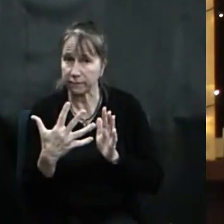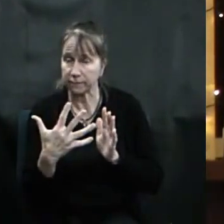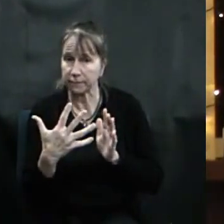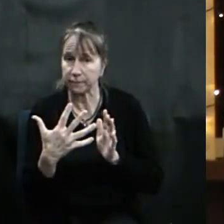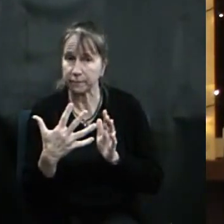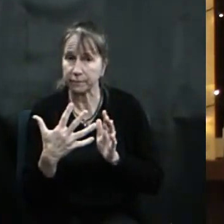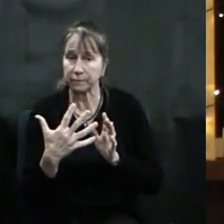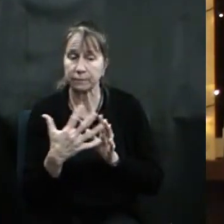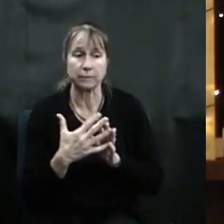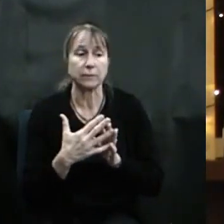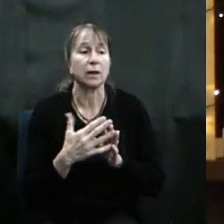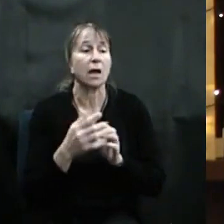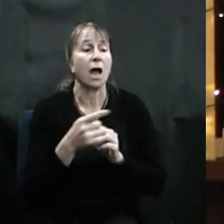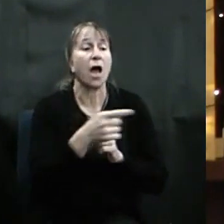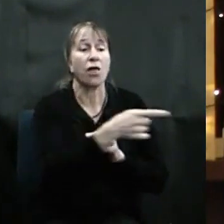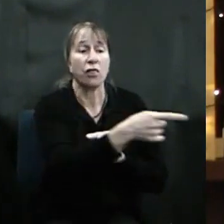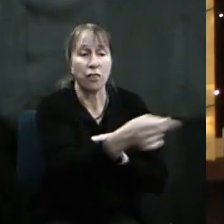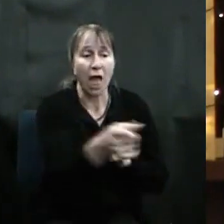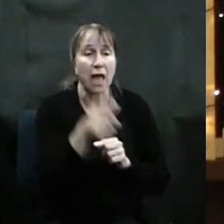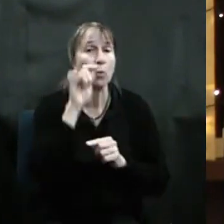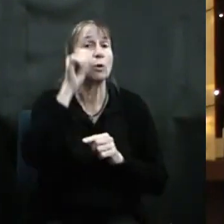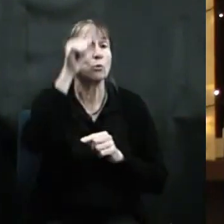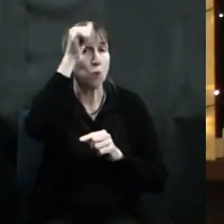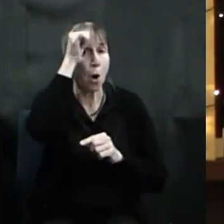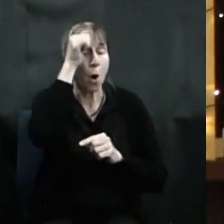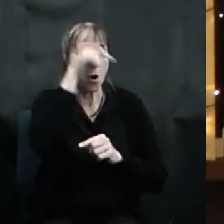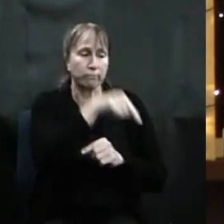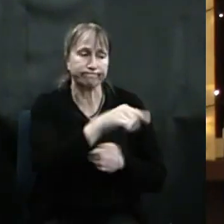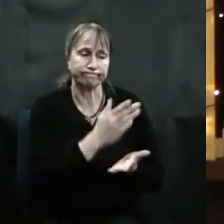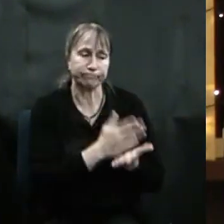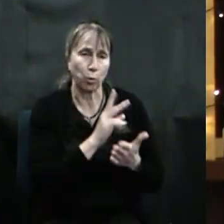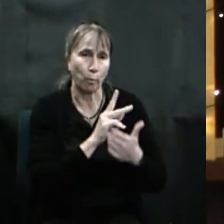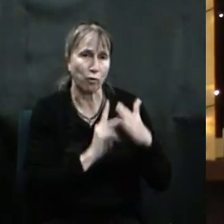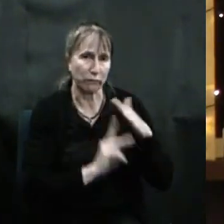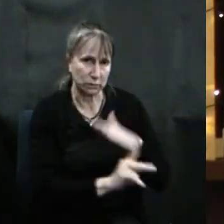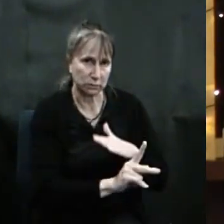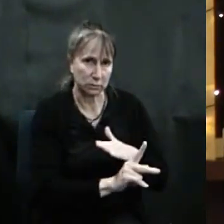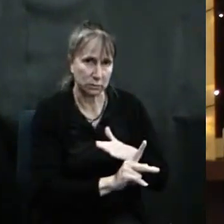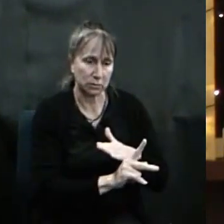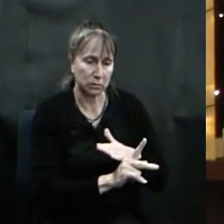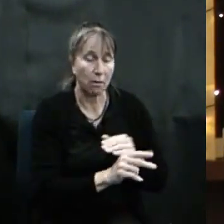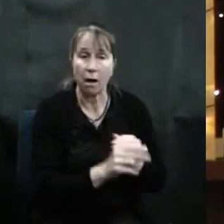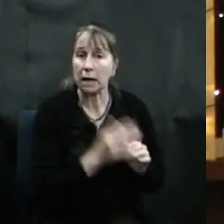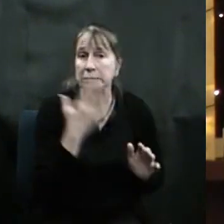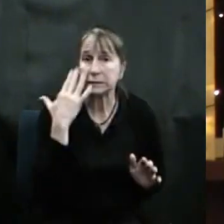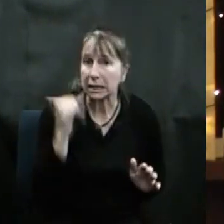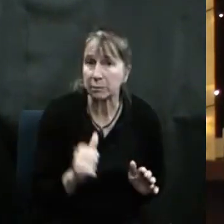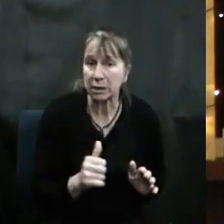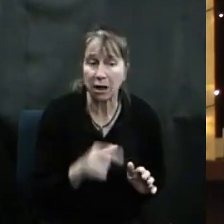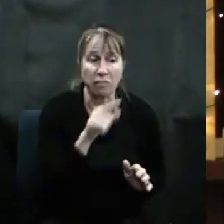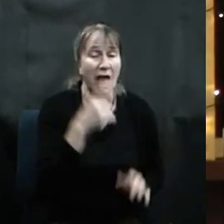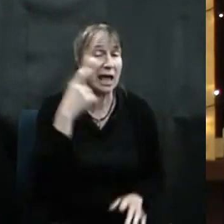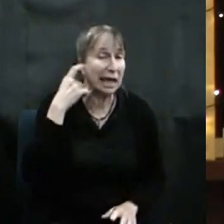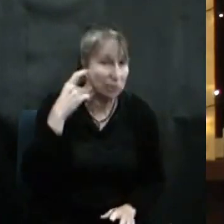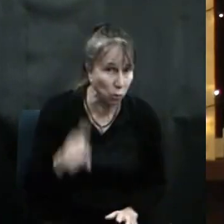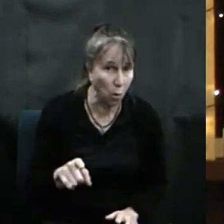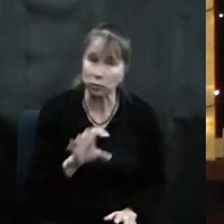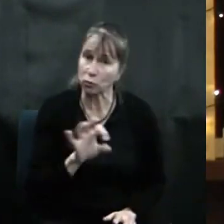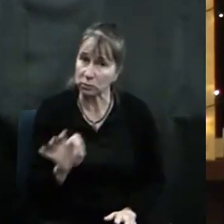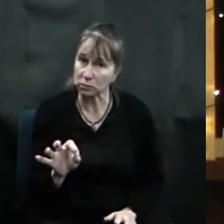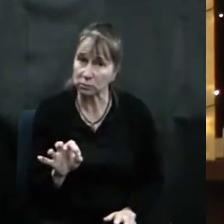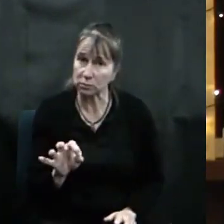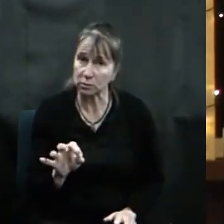that there's going to be a prophet among them. And whether they hear or refuse to hear, for they are a rebellious